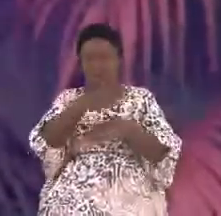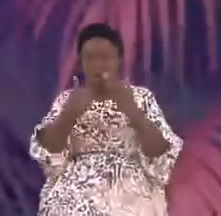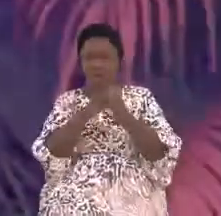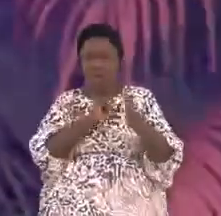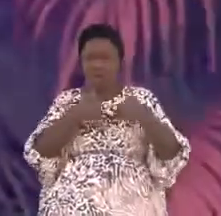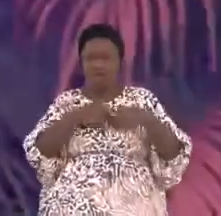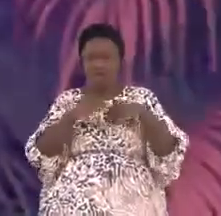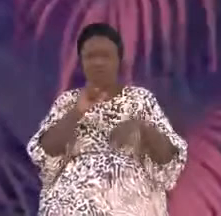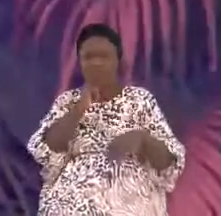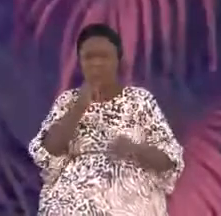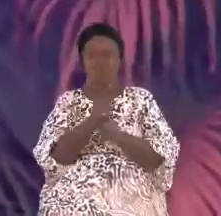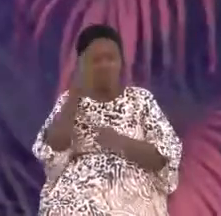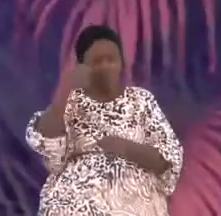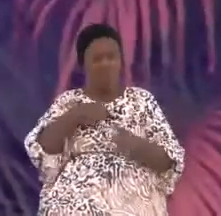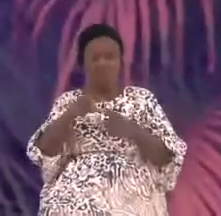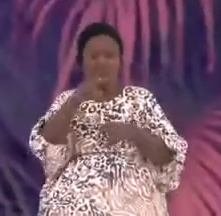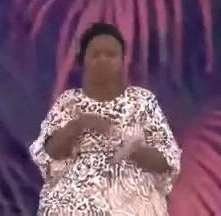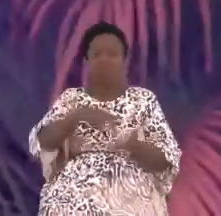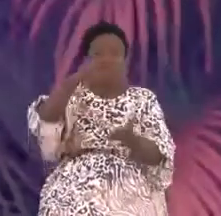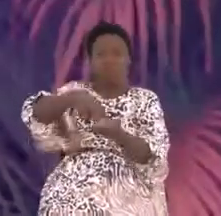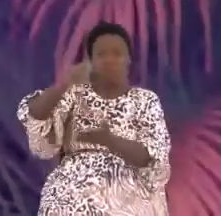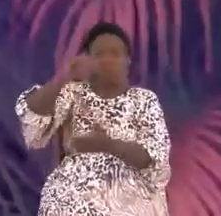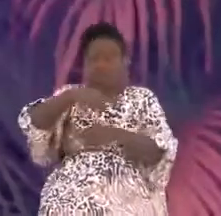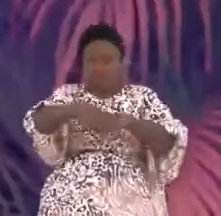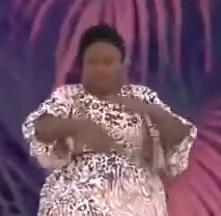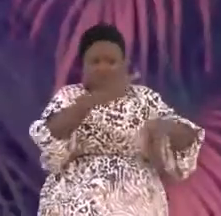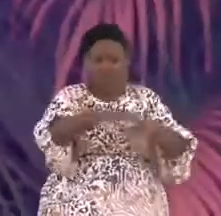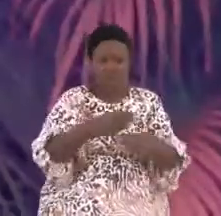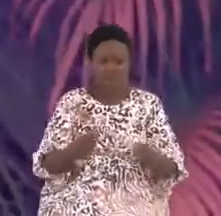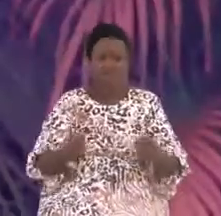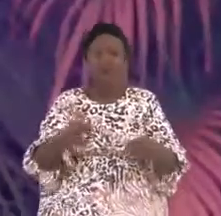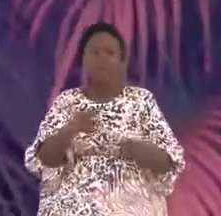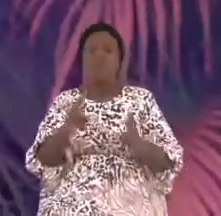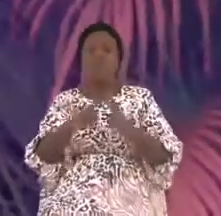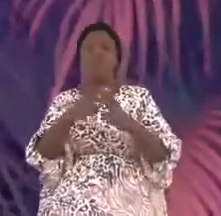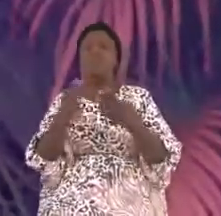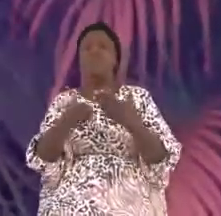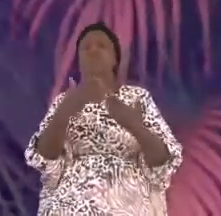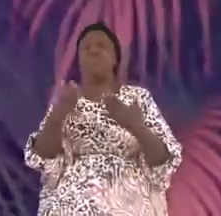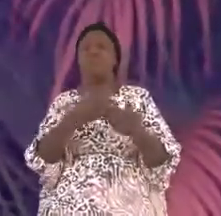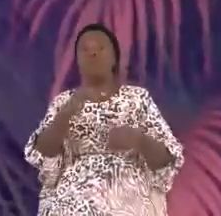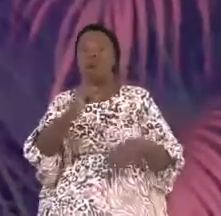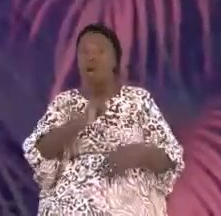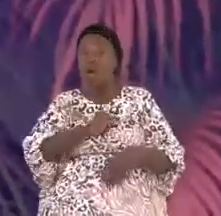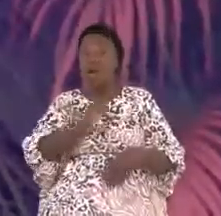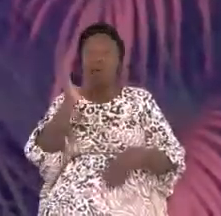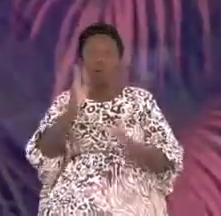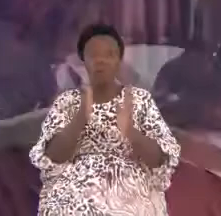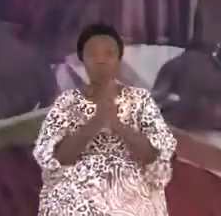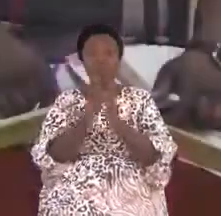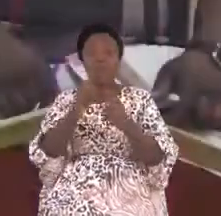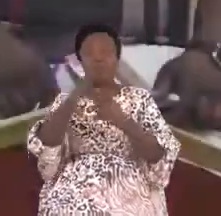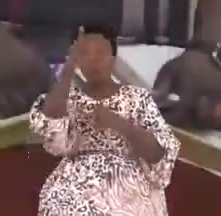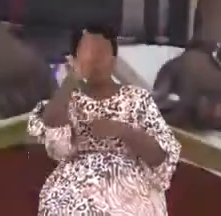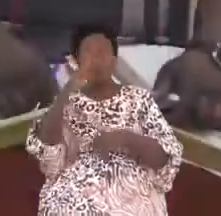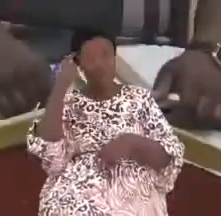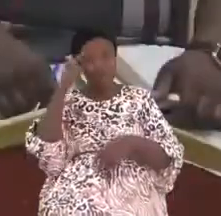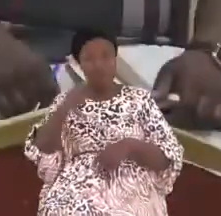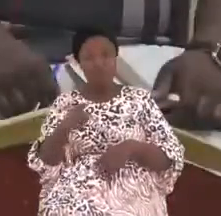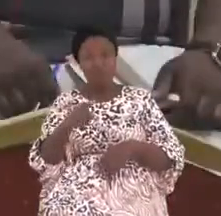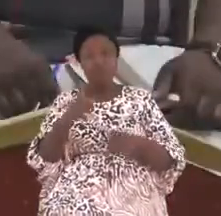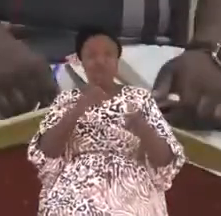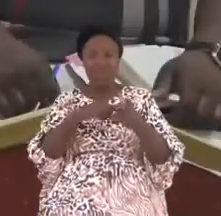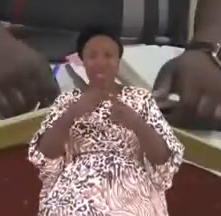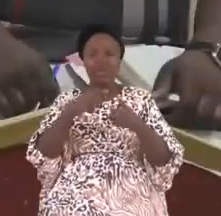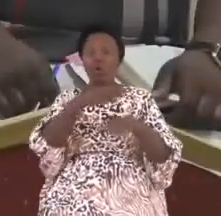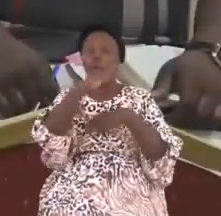roll on the ground very simple i'll pray unto god on your behalf your cancer will vanish